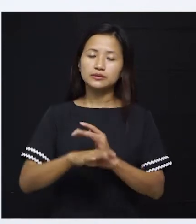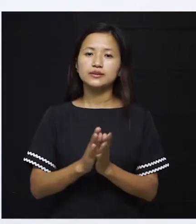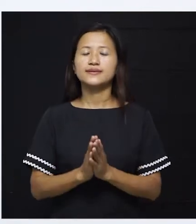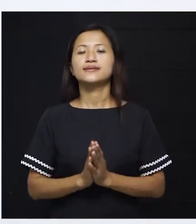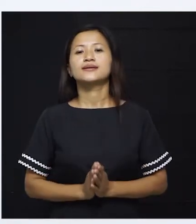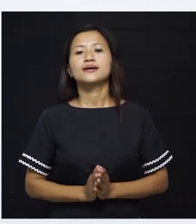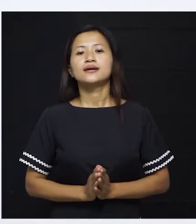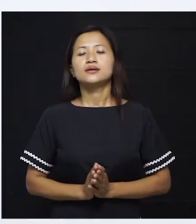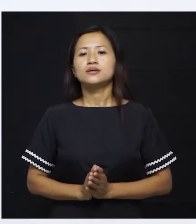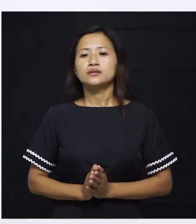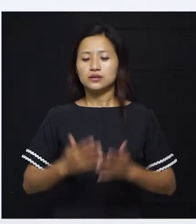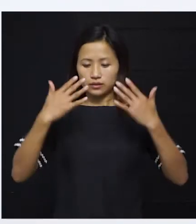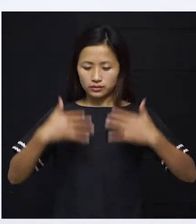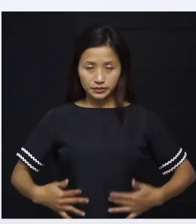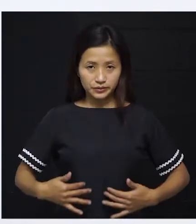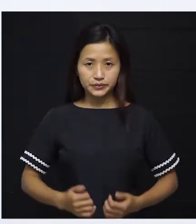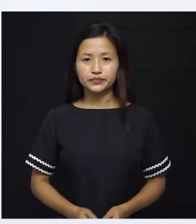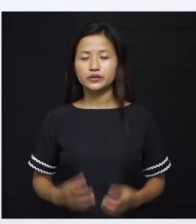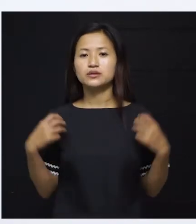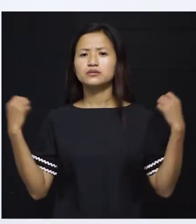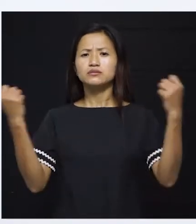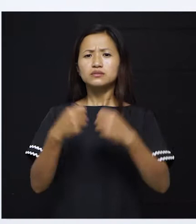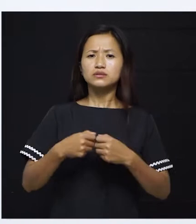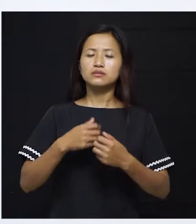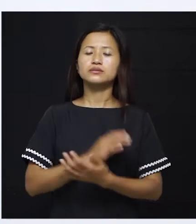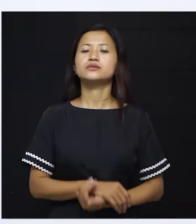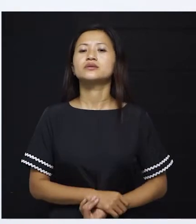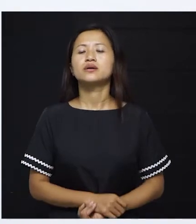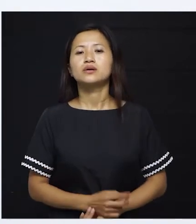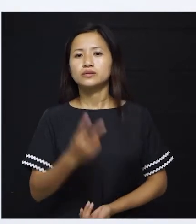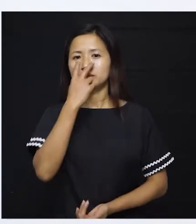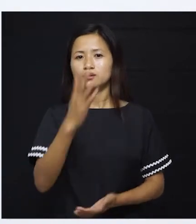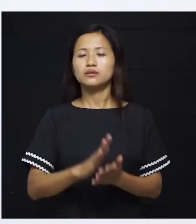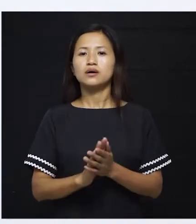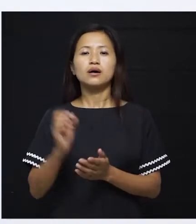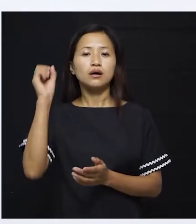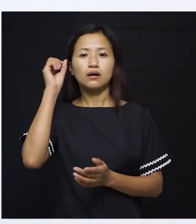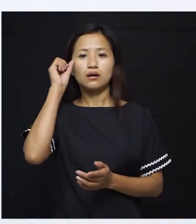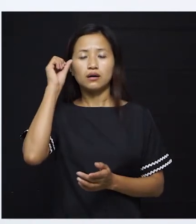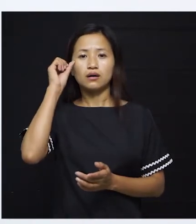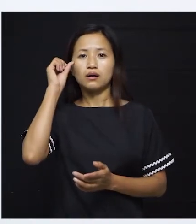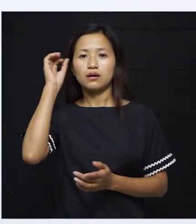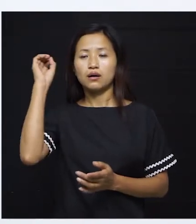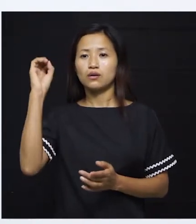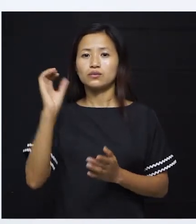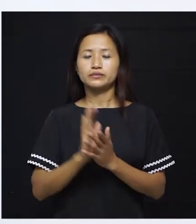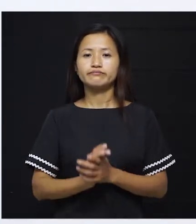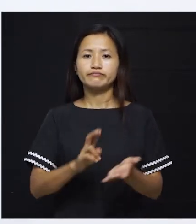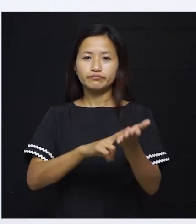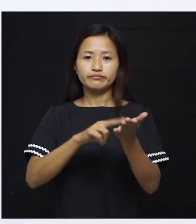in the clothing, whether it's the shawl. You can see that in the Ao Naga, in their shawl they have